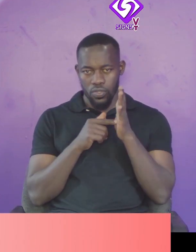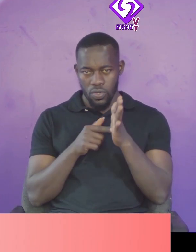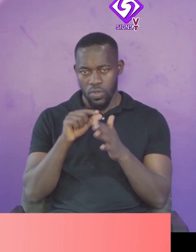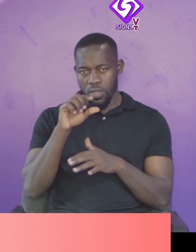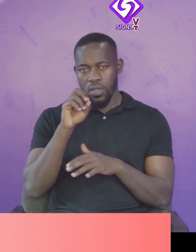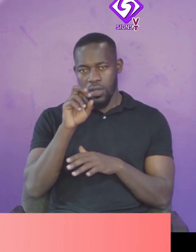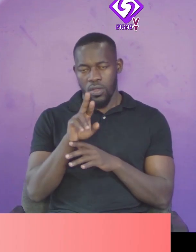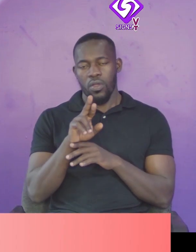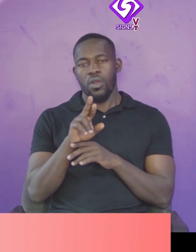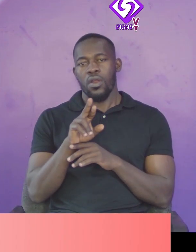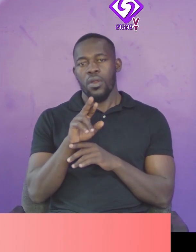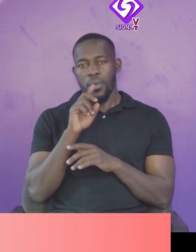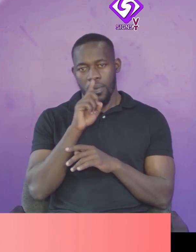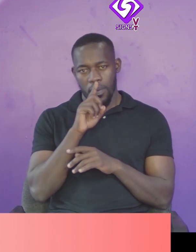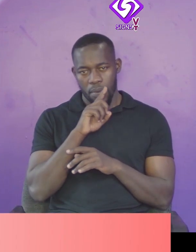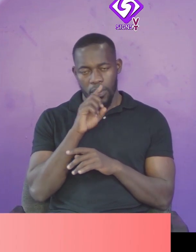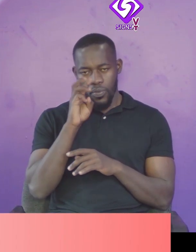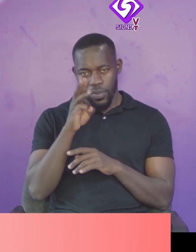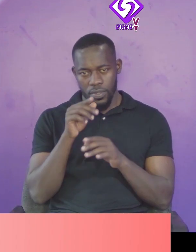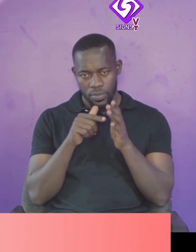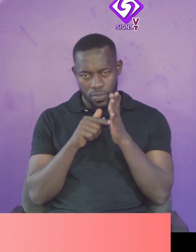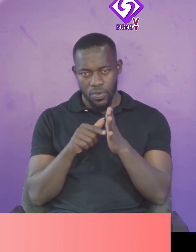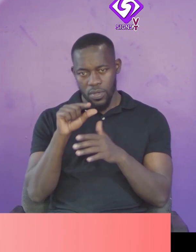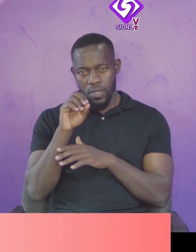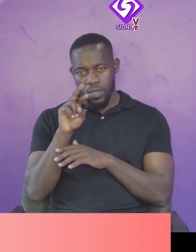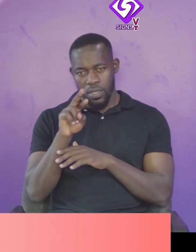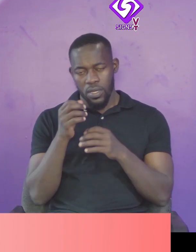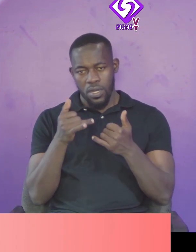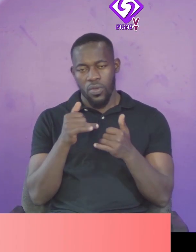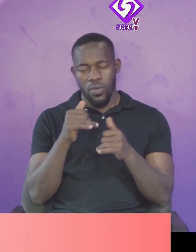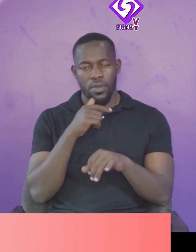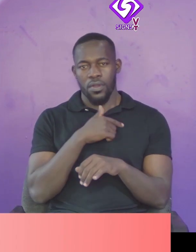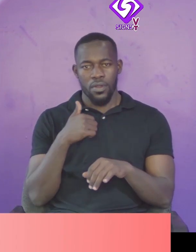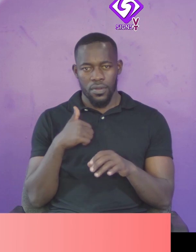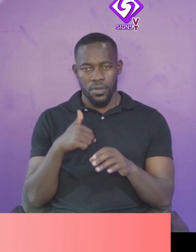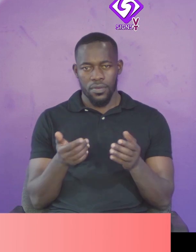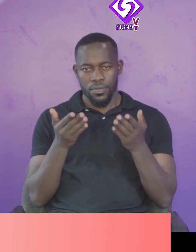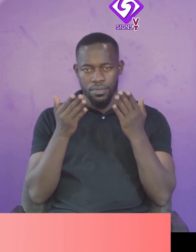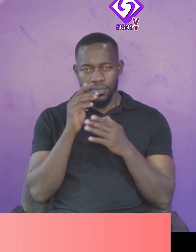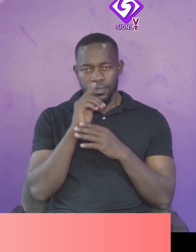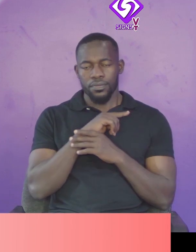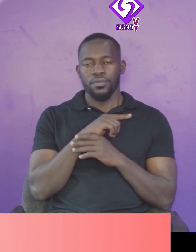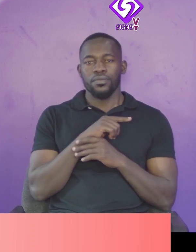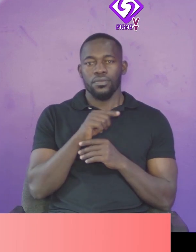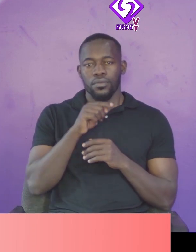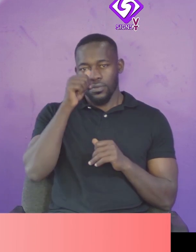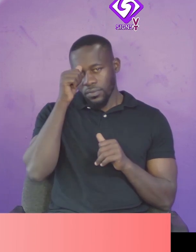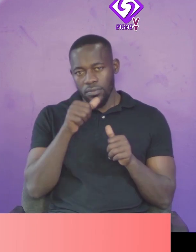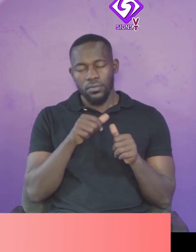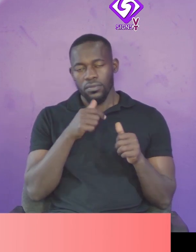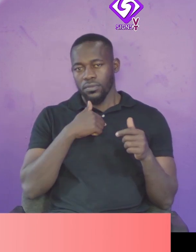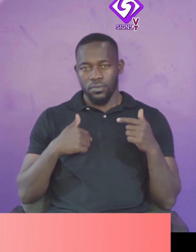have at least improved. Remember, this AFC Leopards managed to